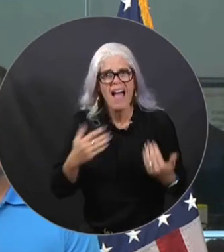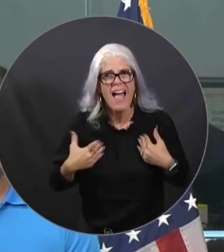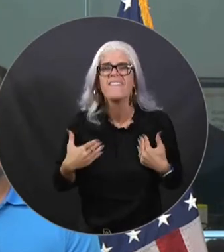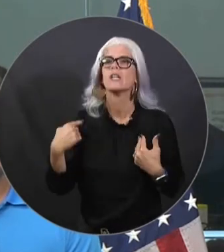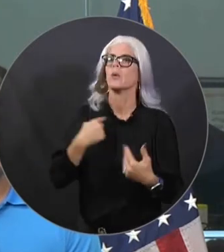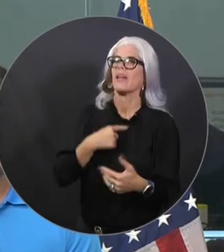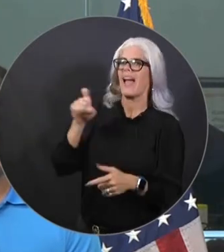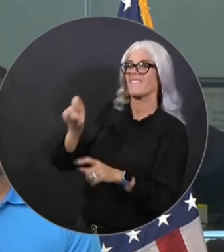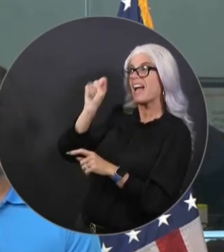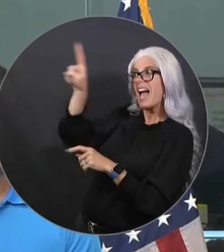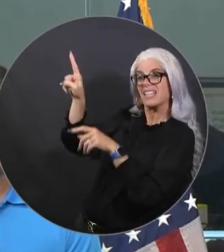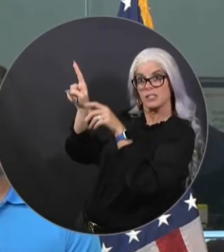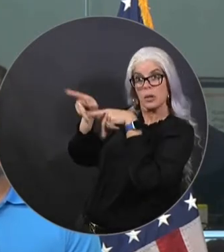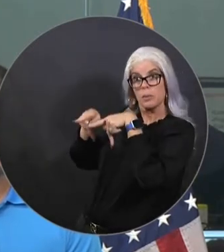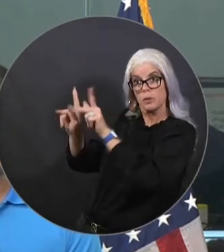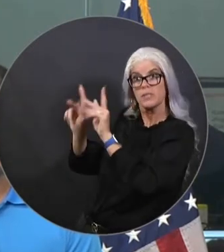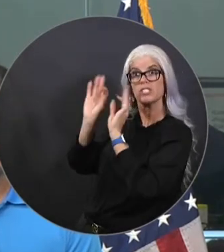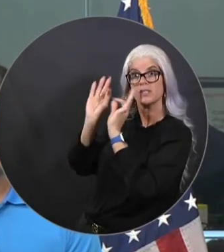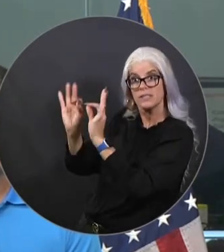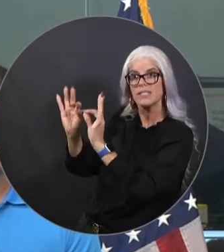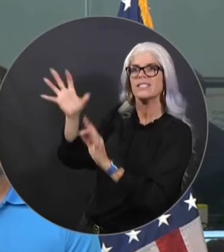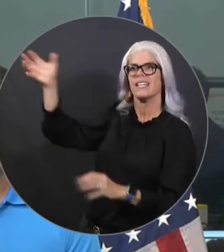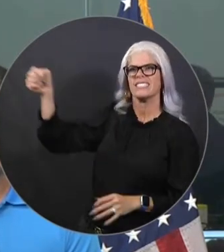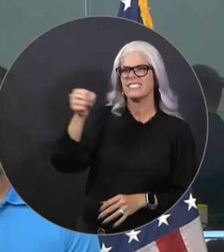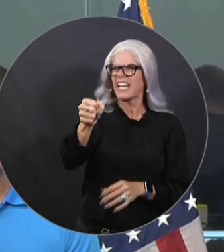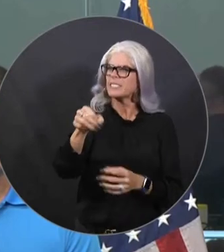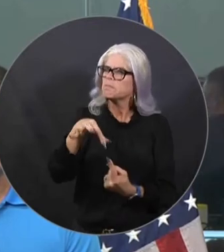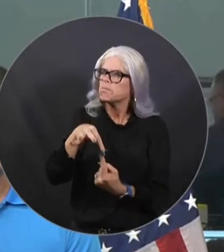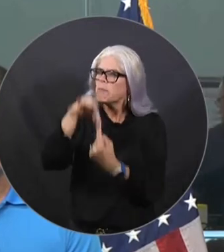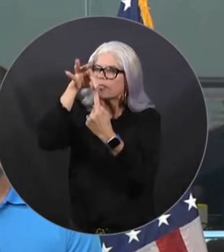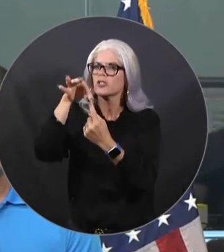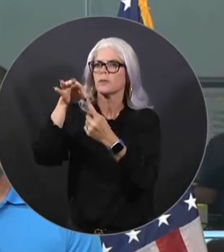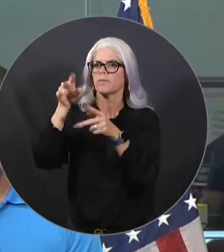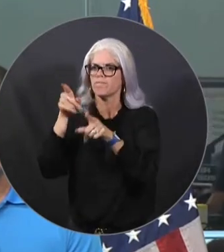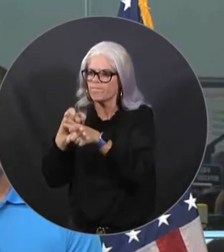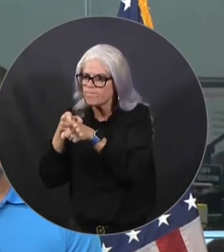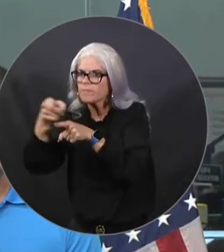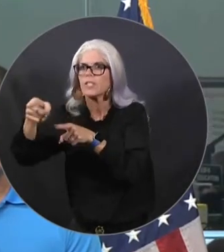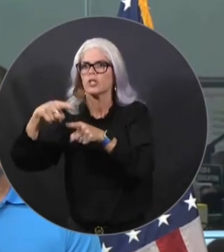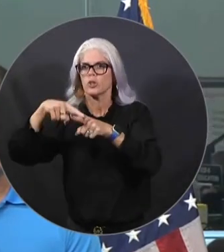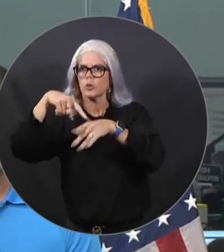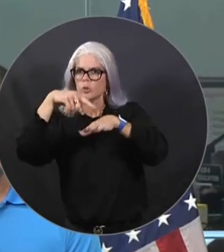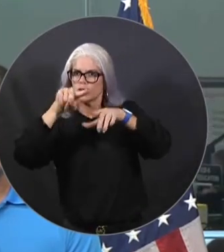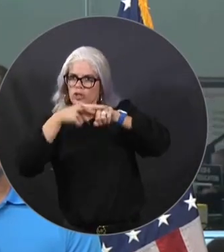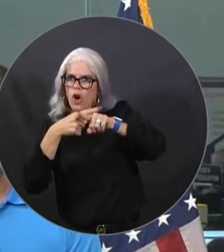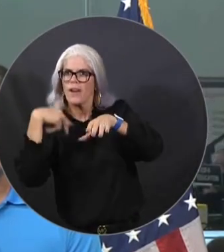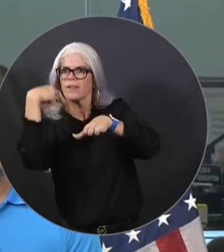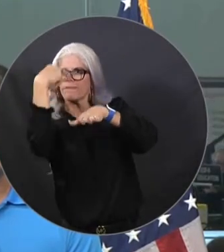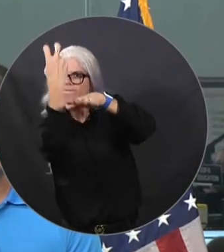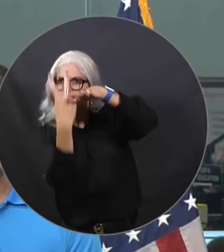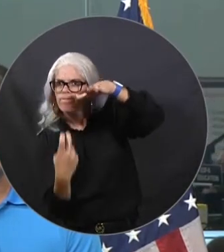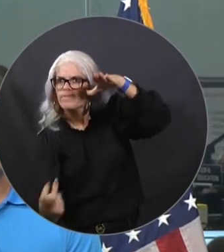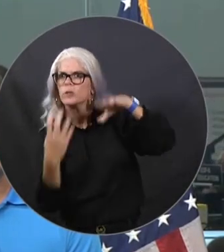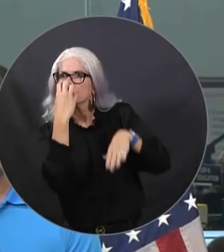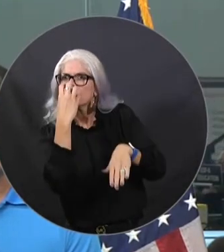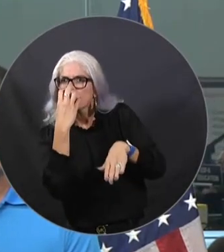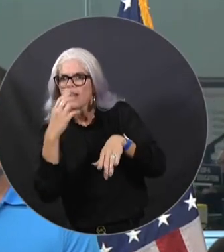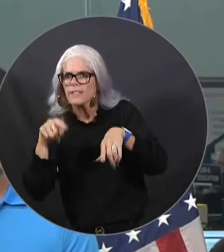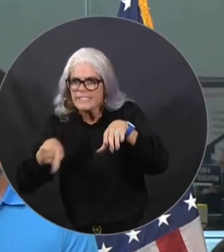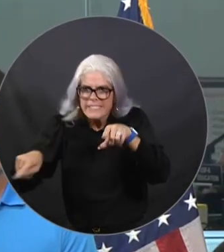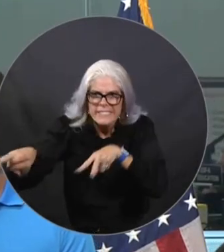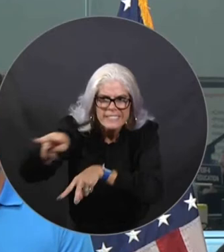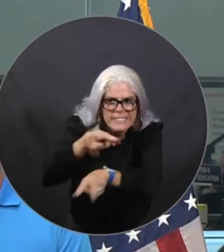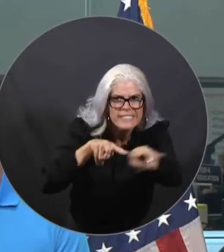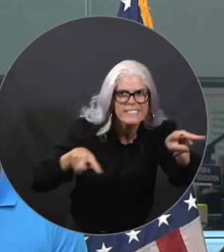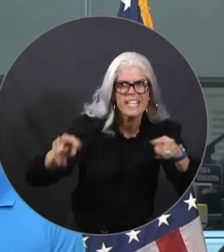assign special resources to go in there and start looking under the water to do an underwater survey to ensure that we can actually